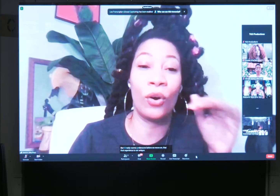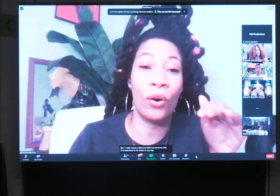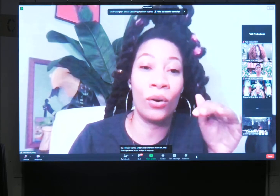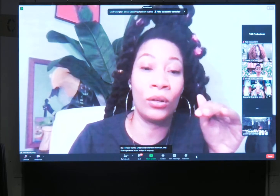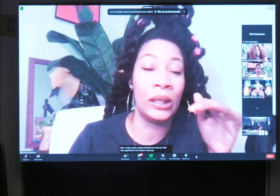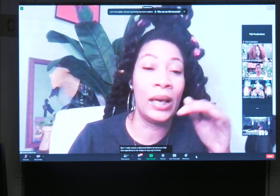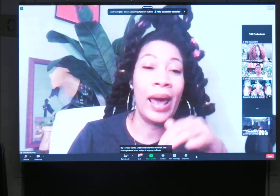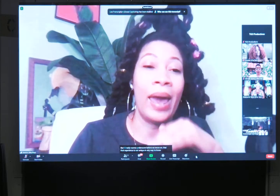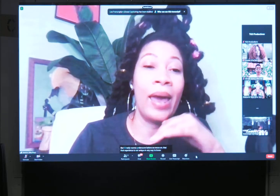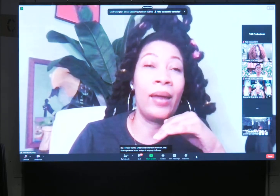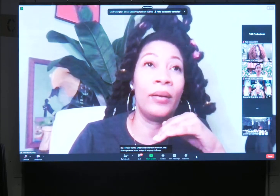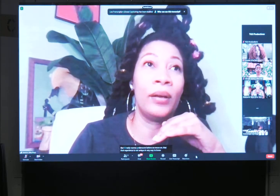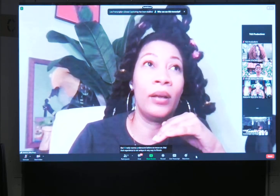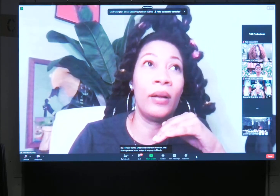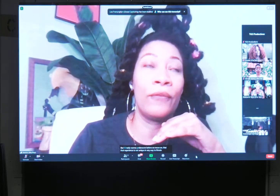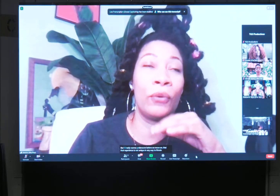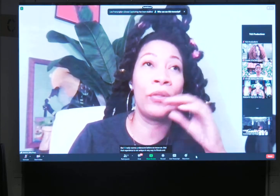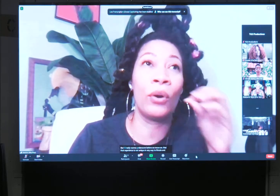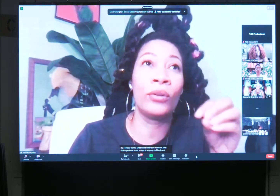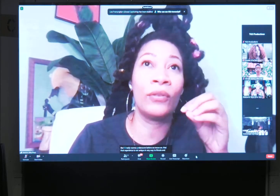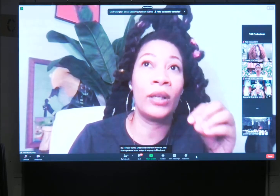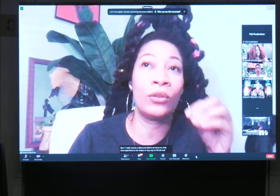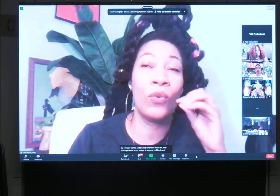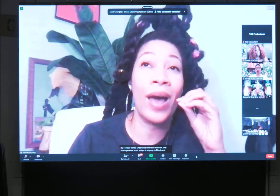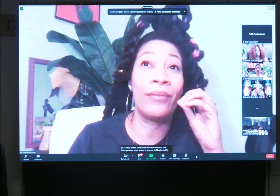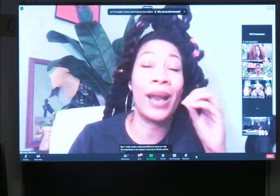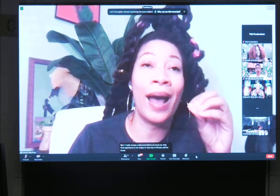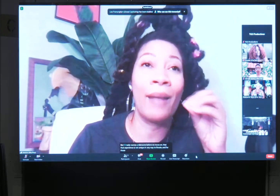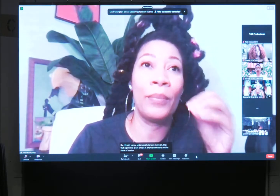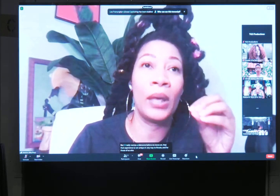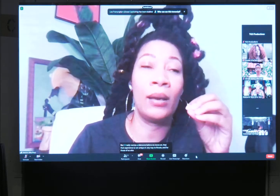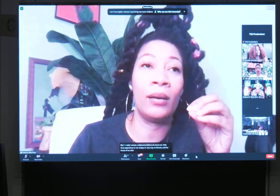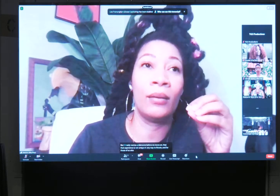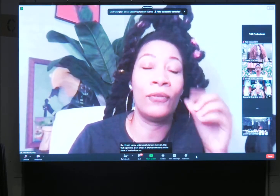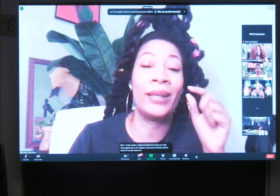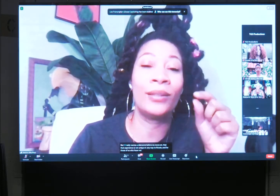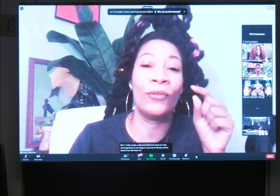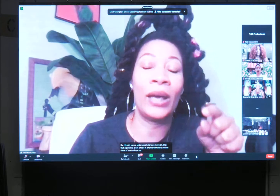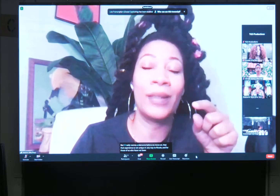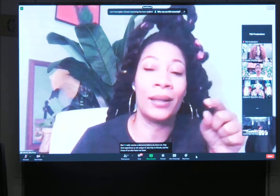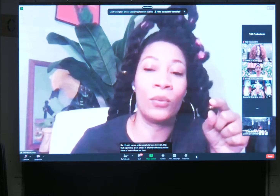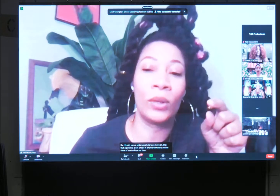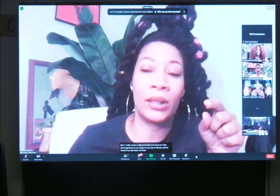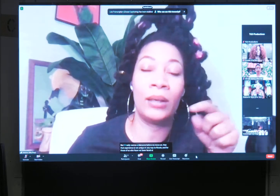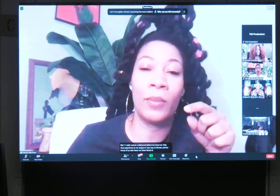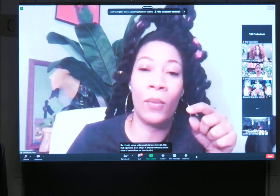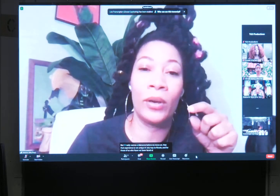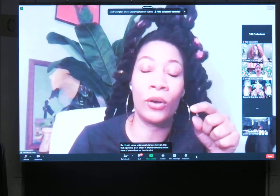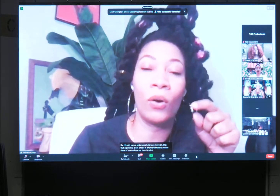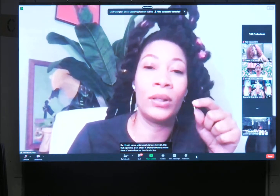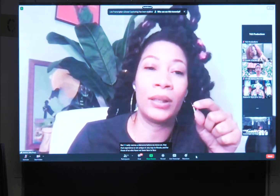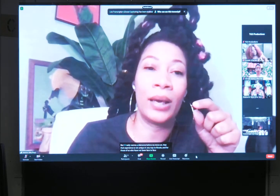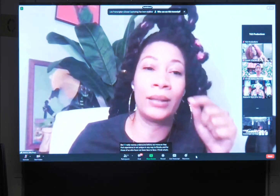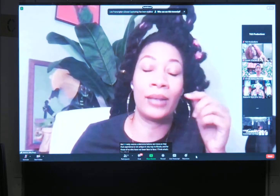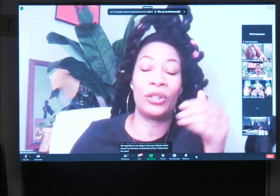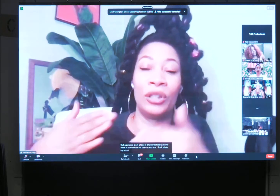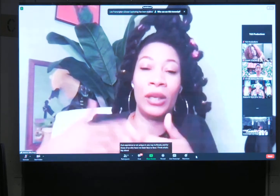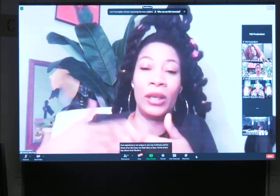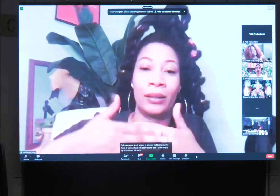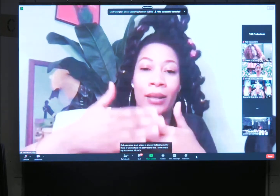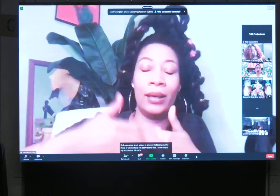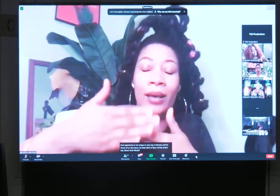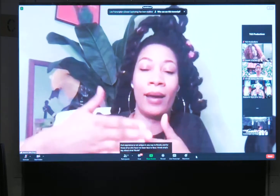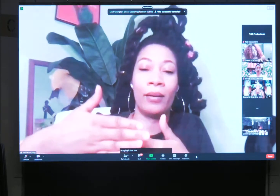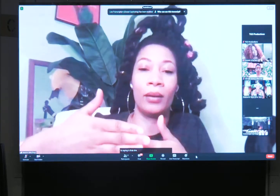to Nicole. And for those of us who have not been face to face, I think what's key about what Nicole is saying is that